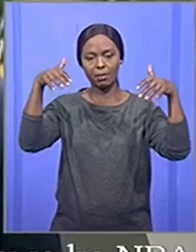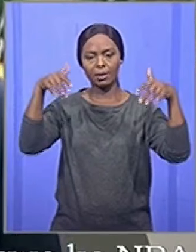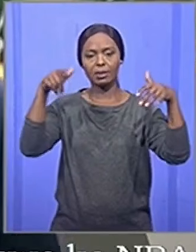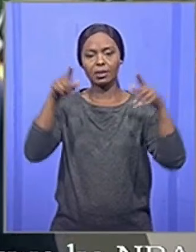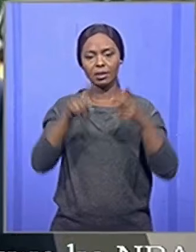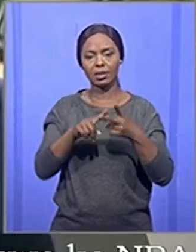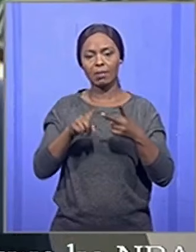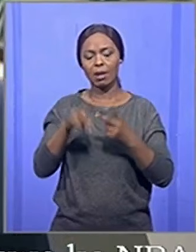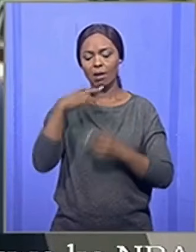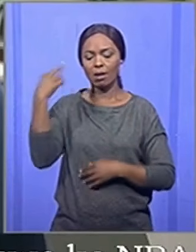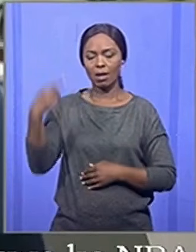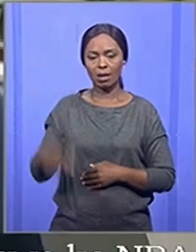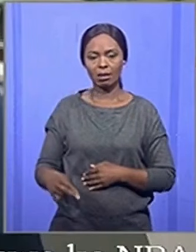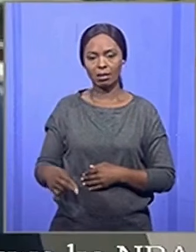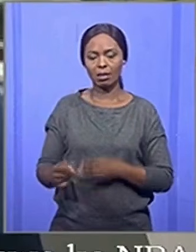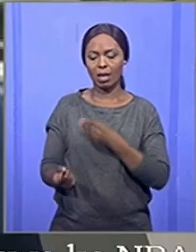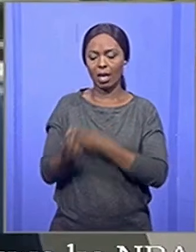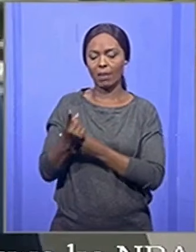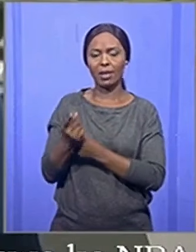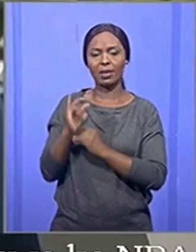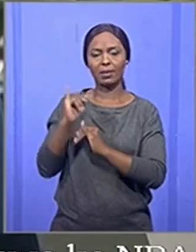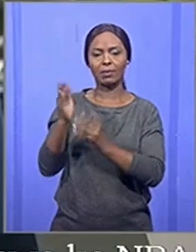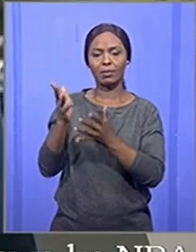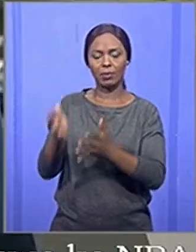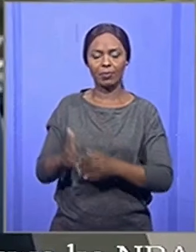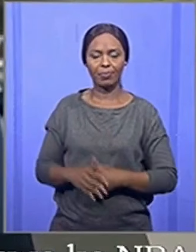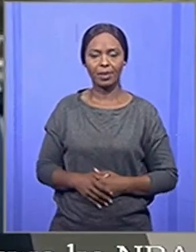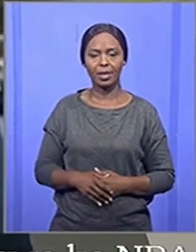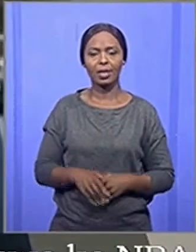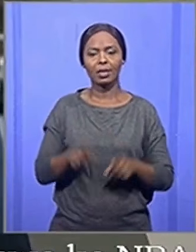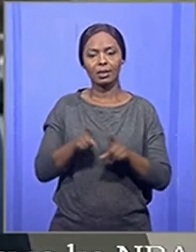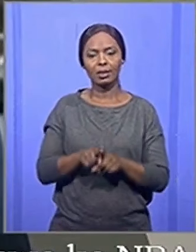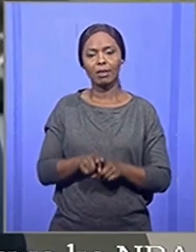the Russian State Duma, and also